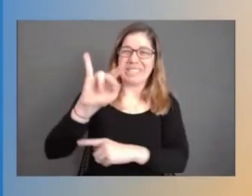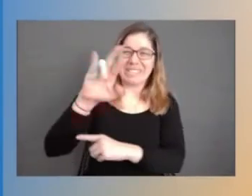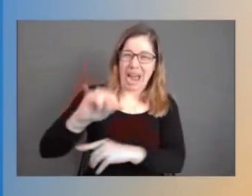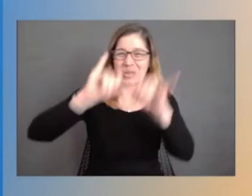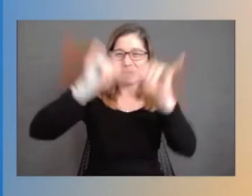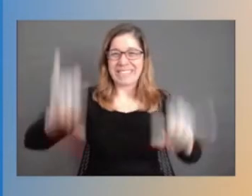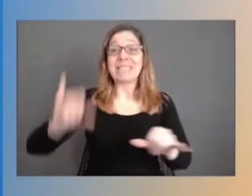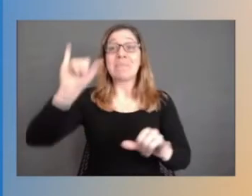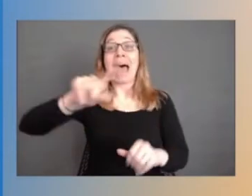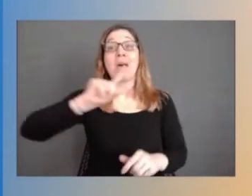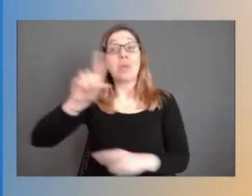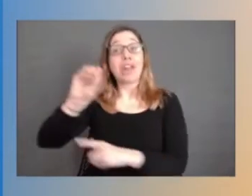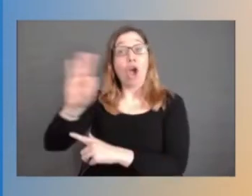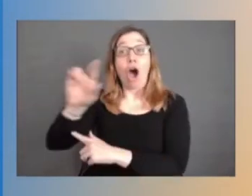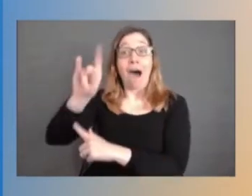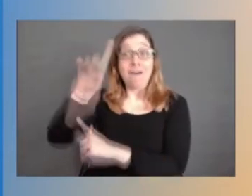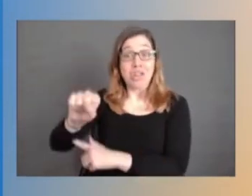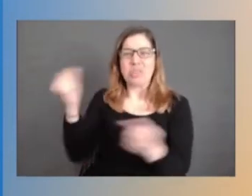everything and delivers